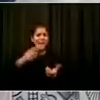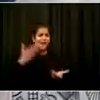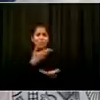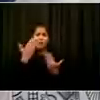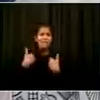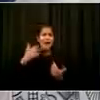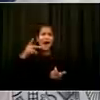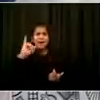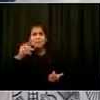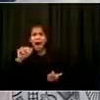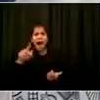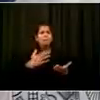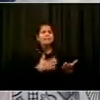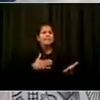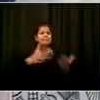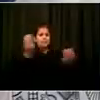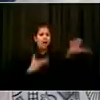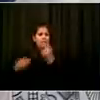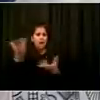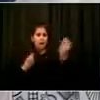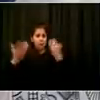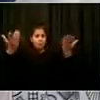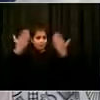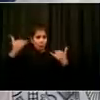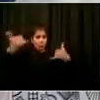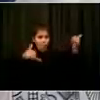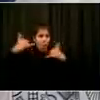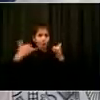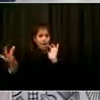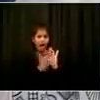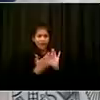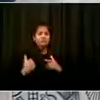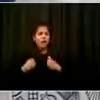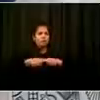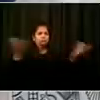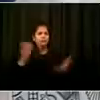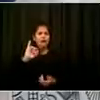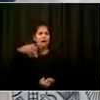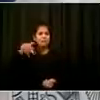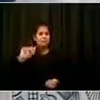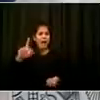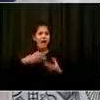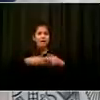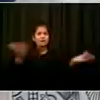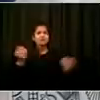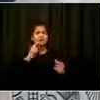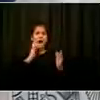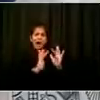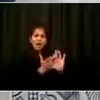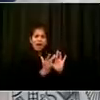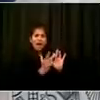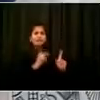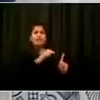working or the service isn't working, you just have to call 311. And we will get you a device or a new service as quickly